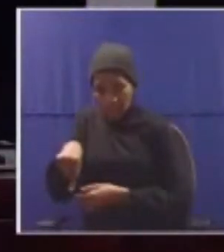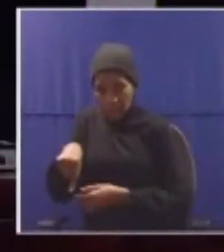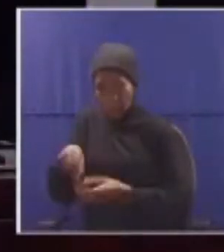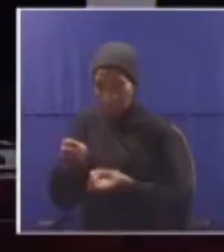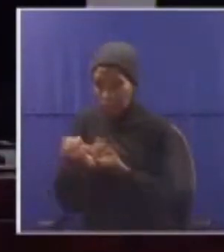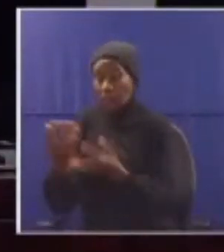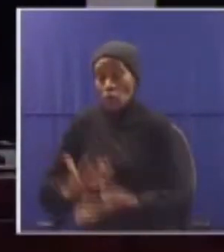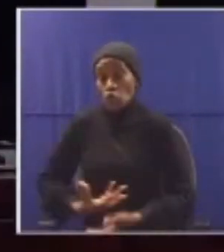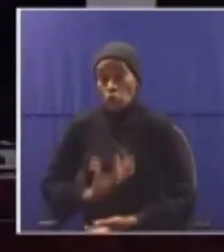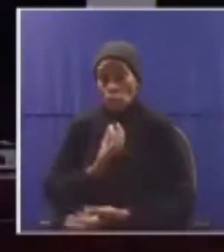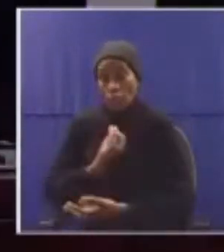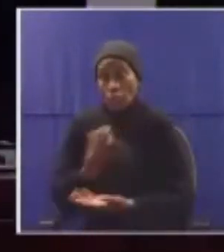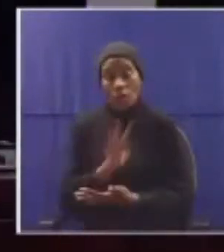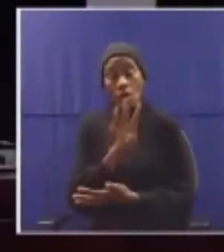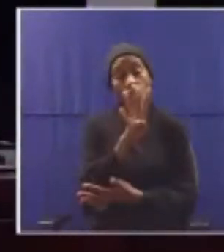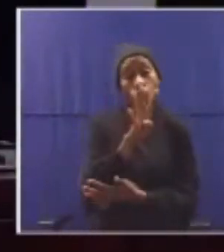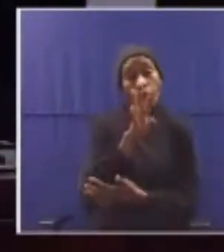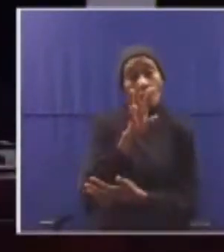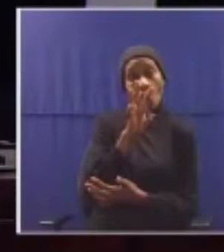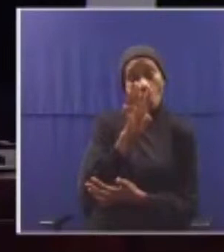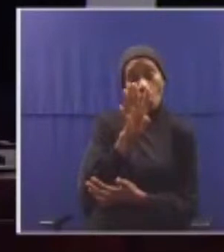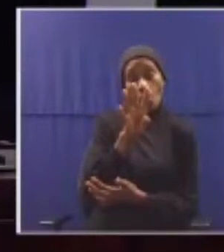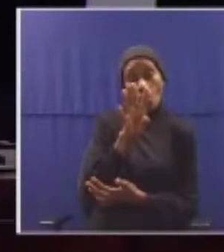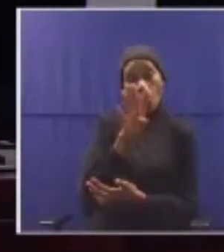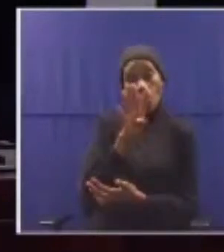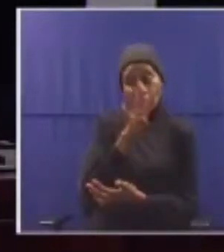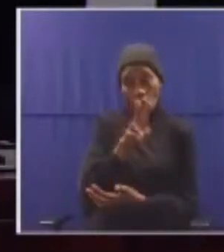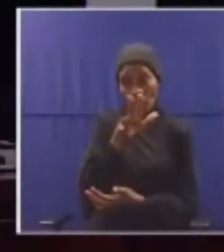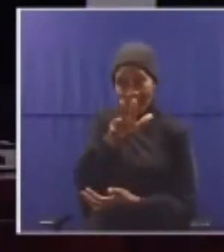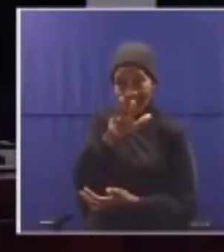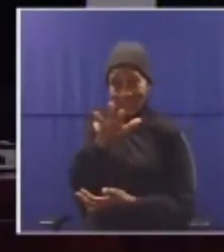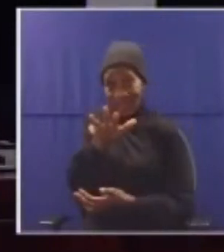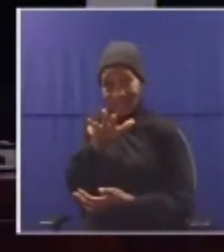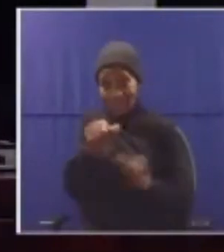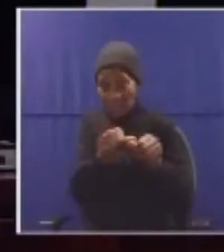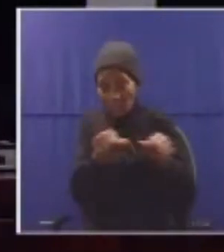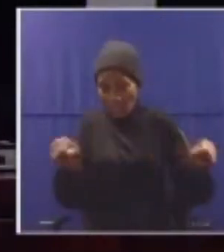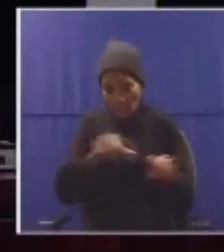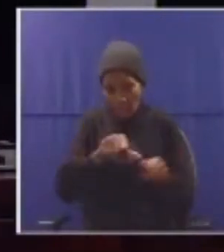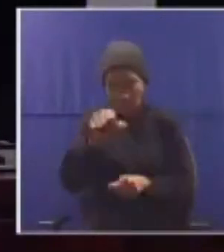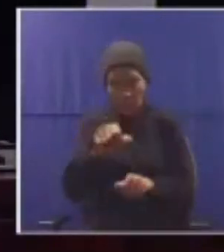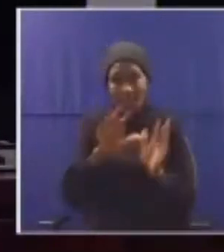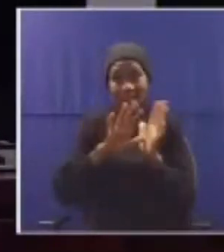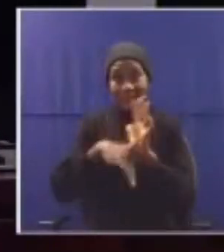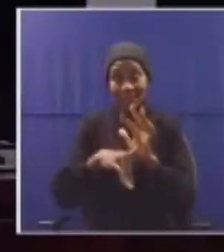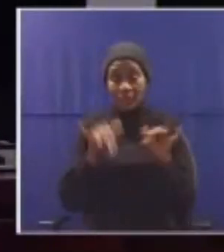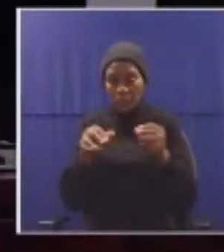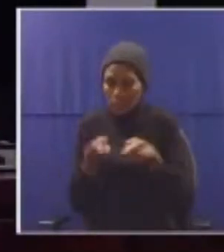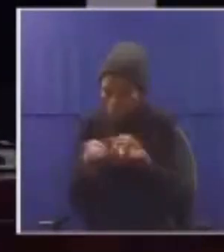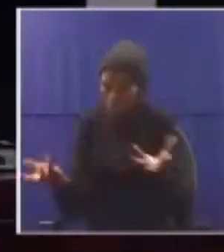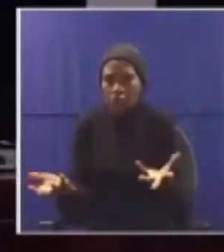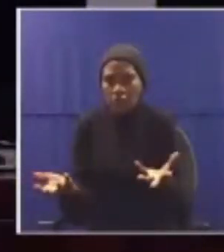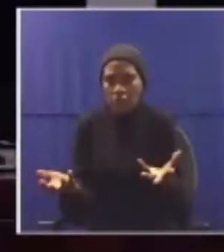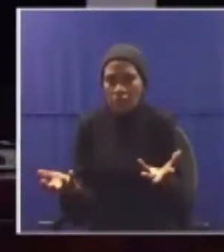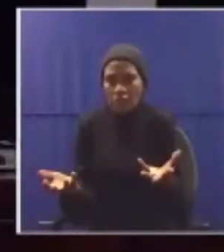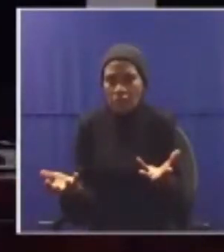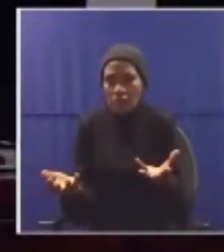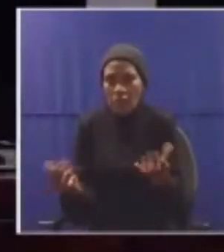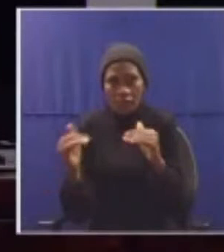to youth, and 489 hectares to people living with disabilities.